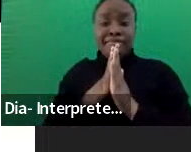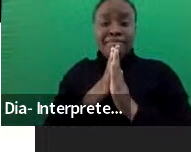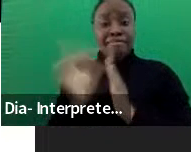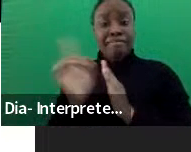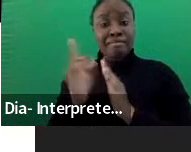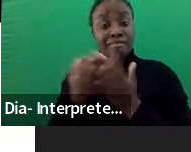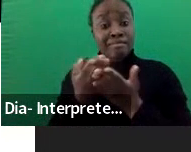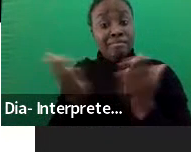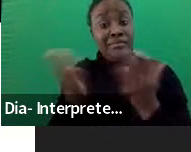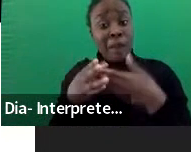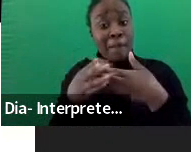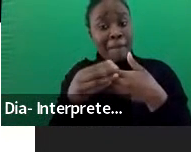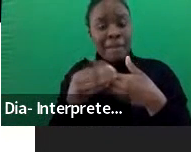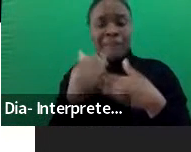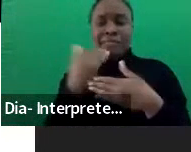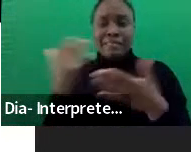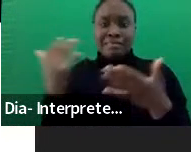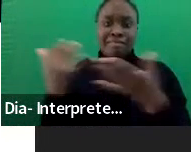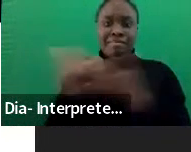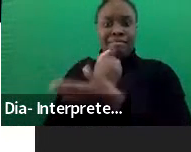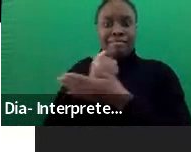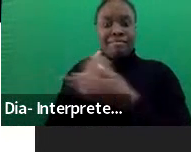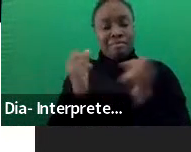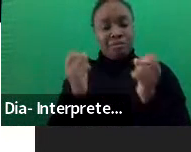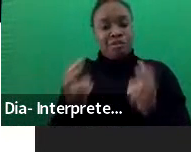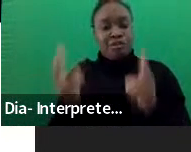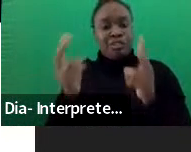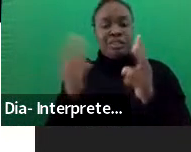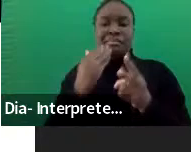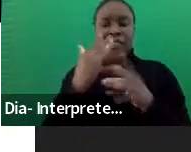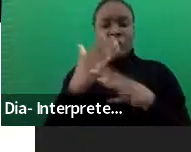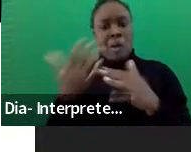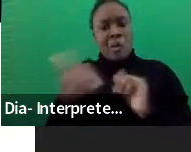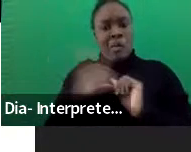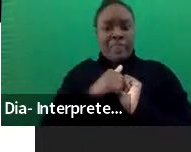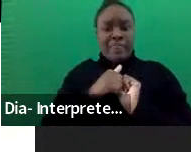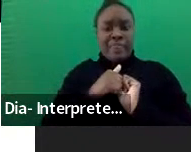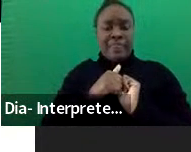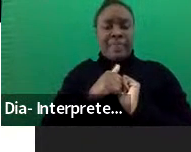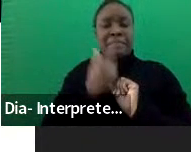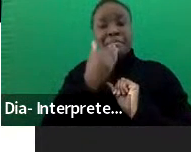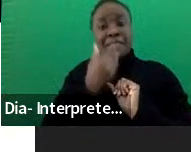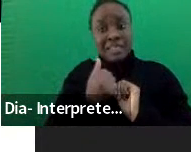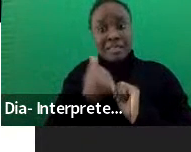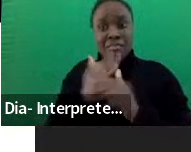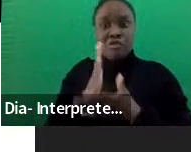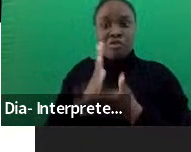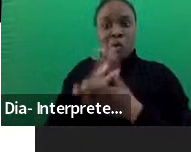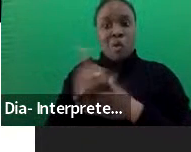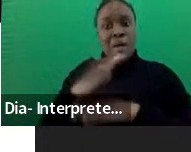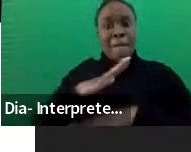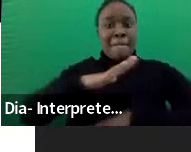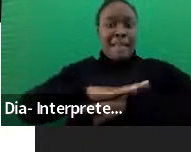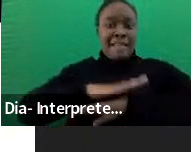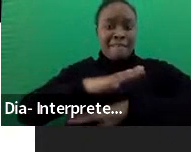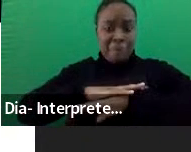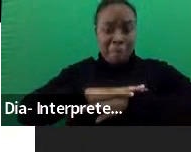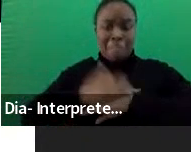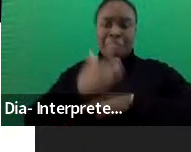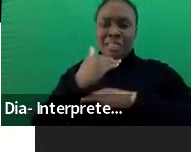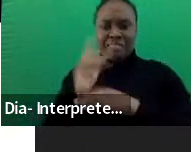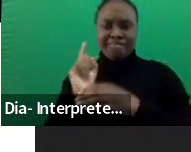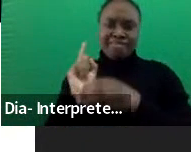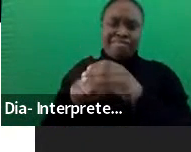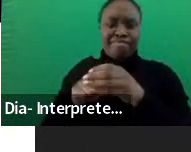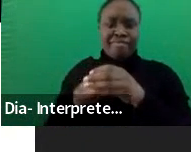trade to really seize the moment and work with us and really make use of this automated platform.